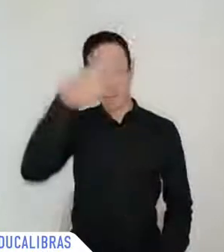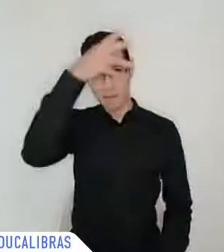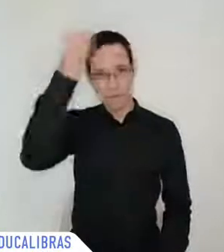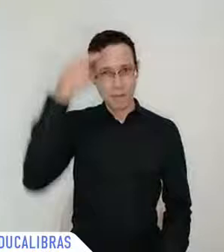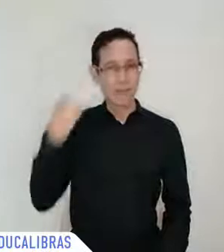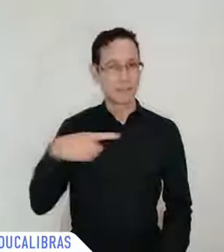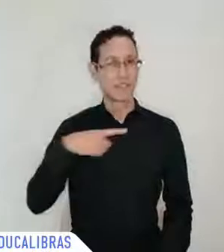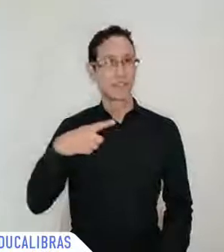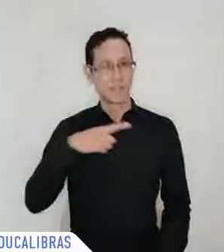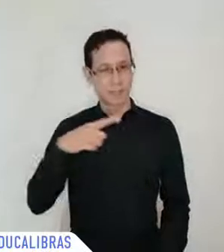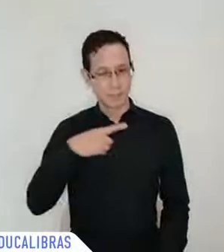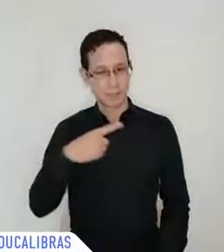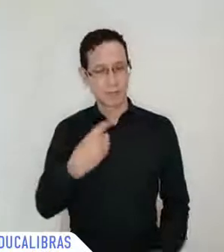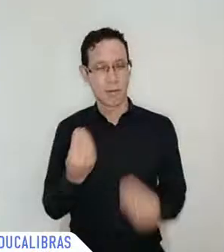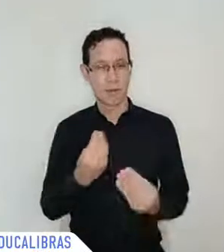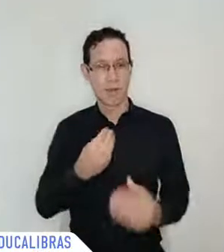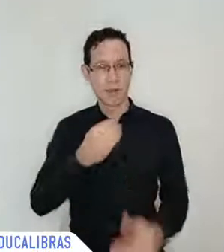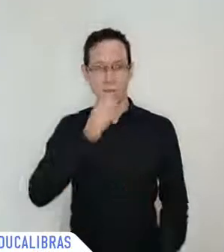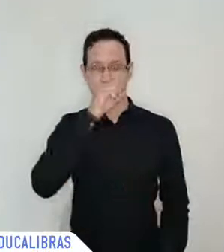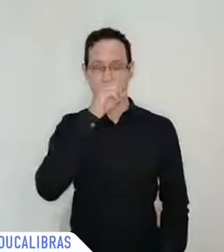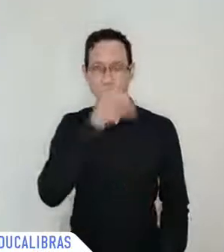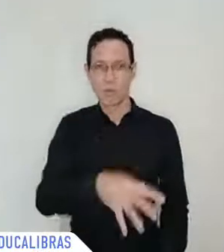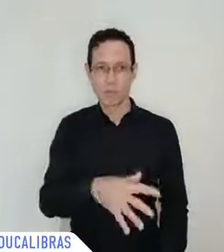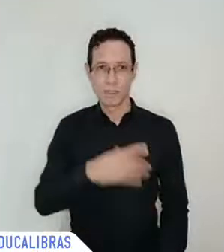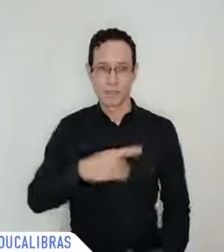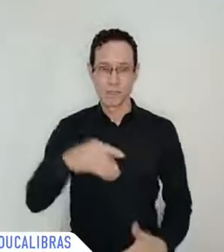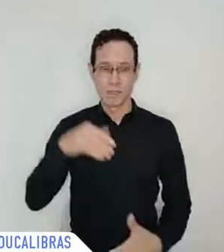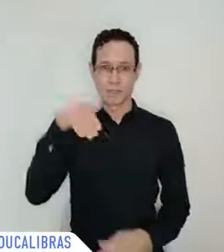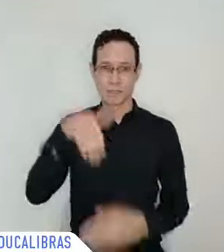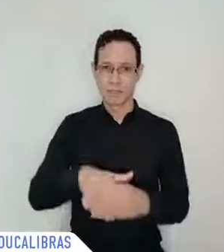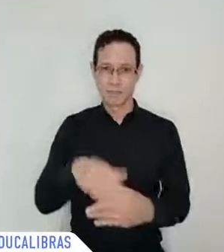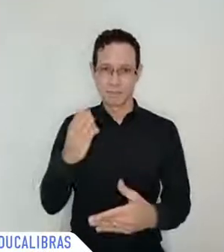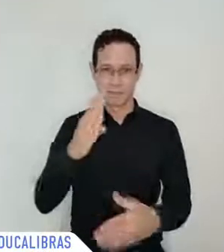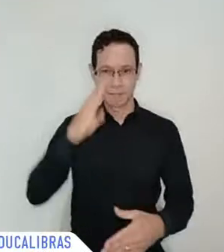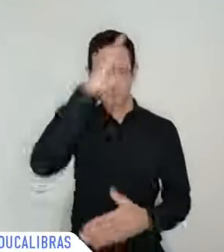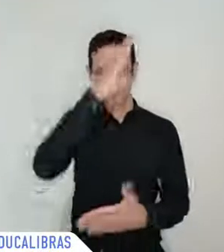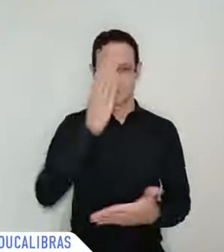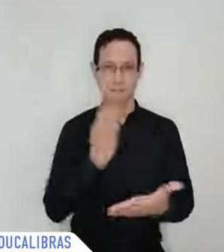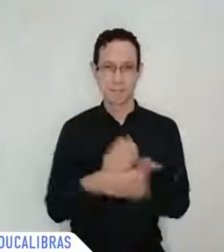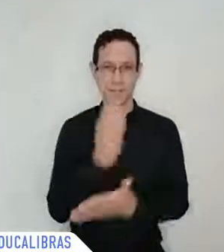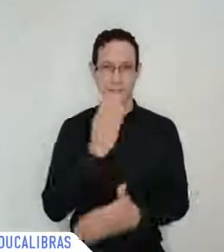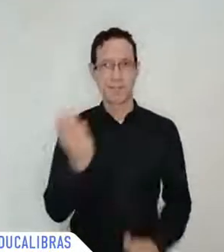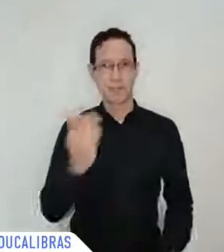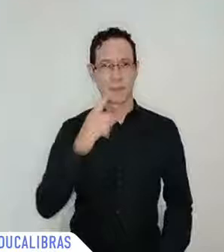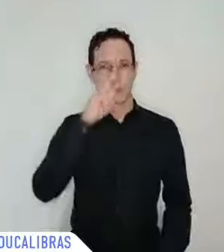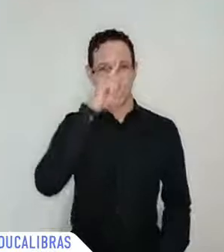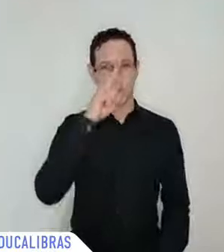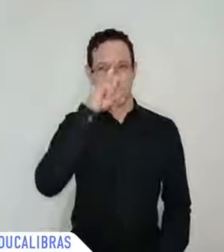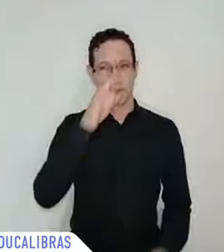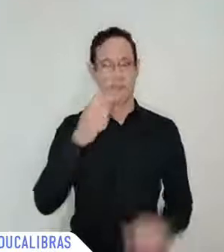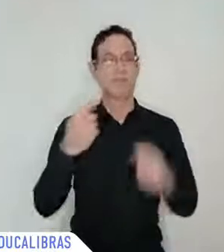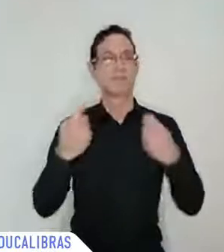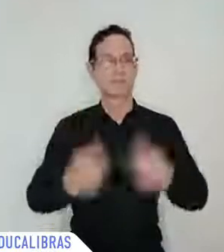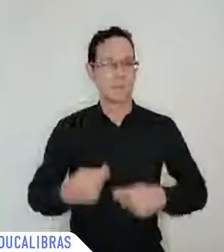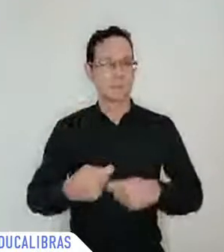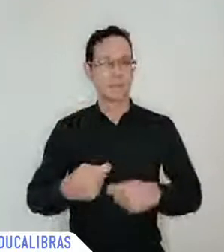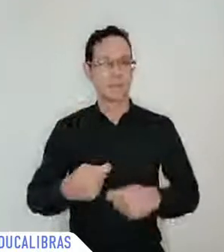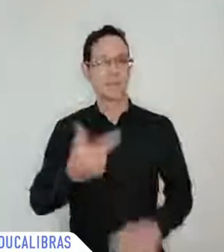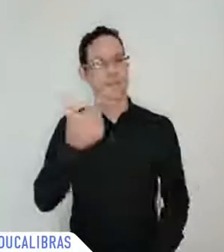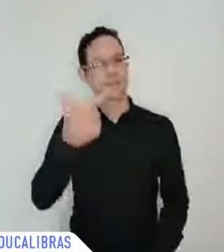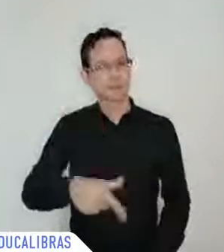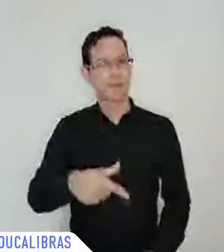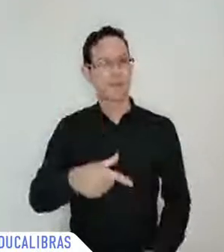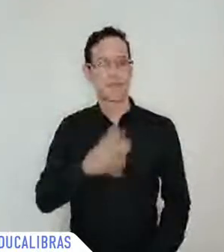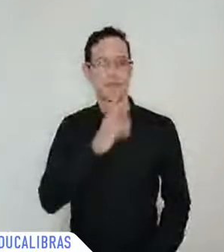is giving to this destruction of our environment. We have elected one of the most